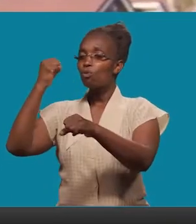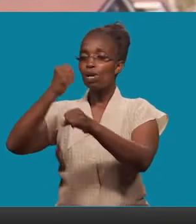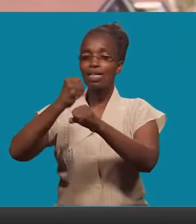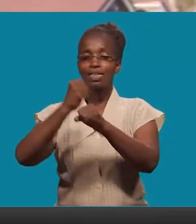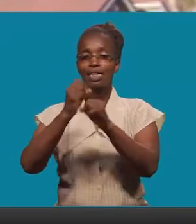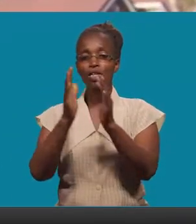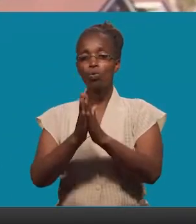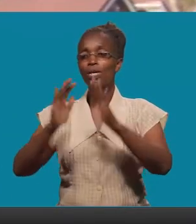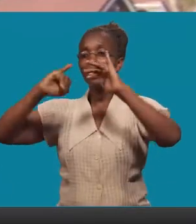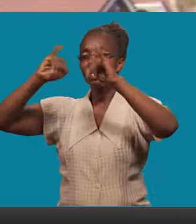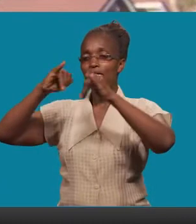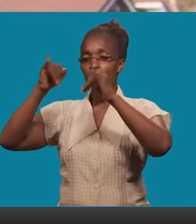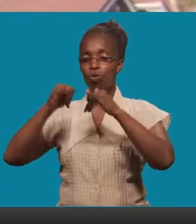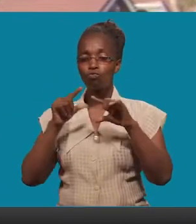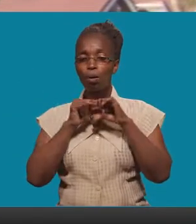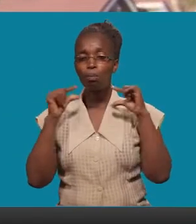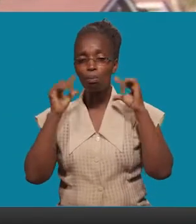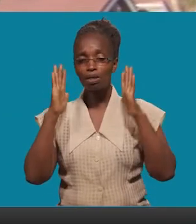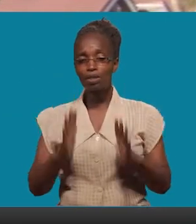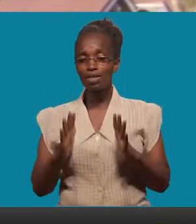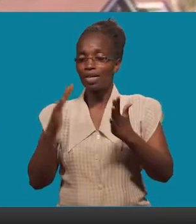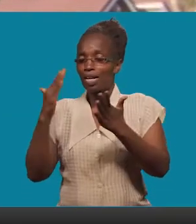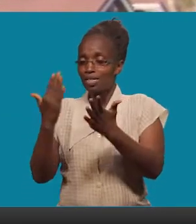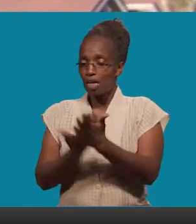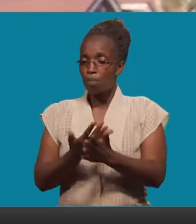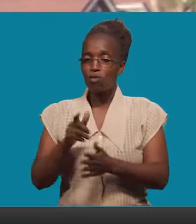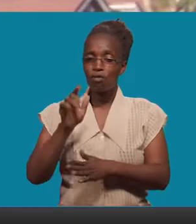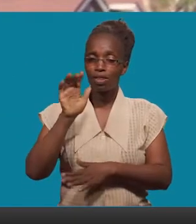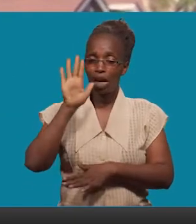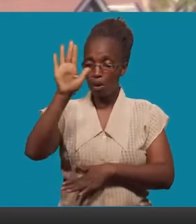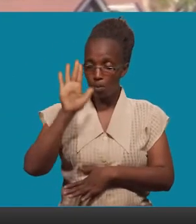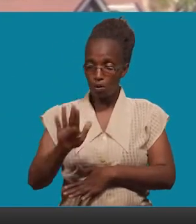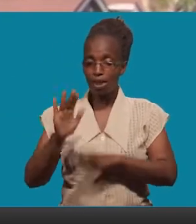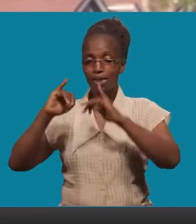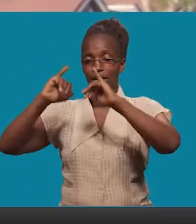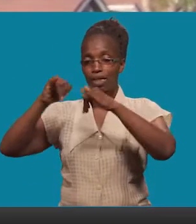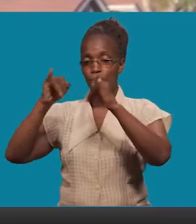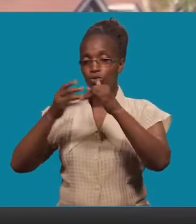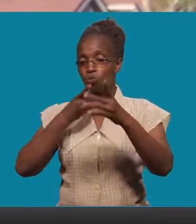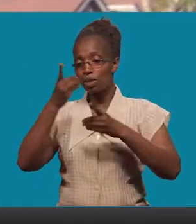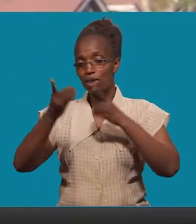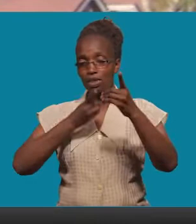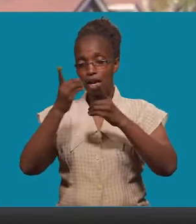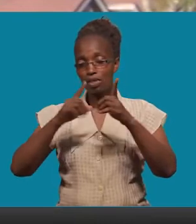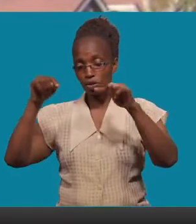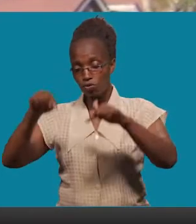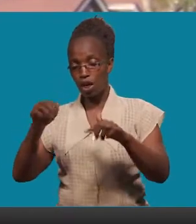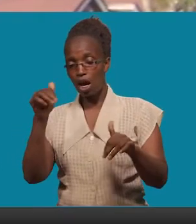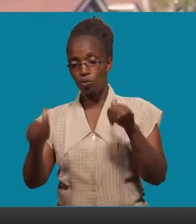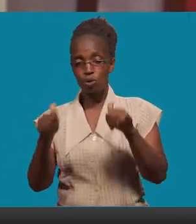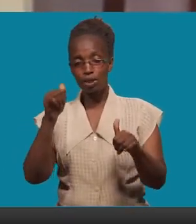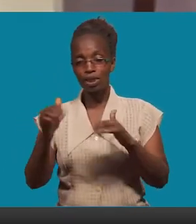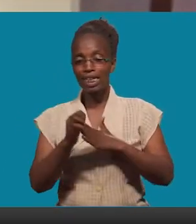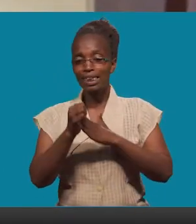of pastor as a community leader, and some of the key issues that we talked today were about leading